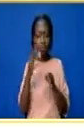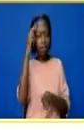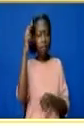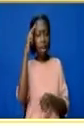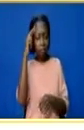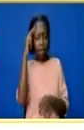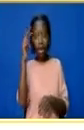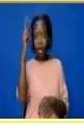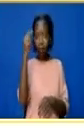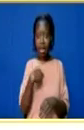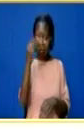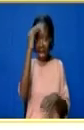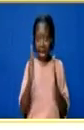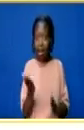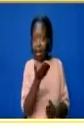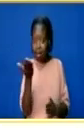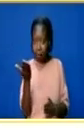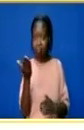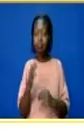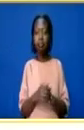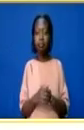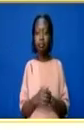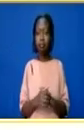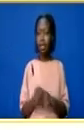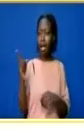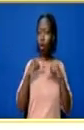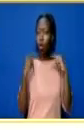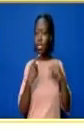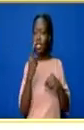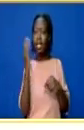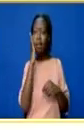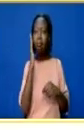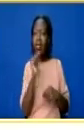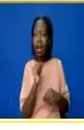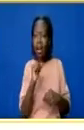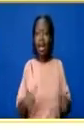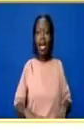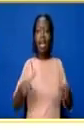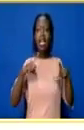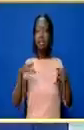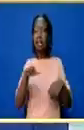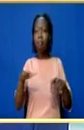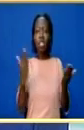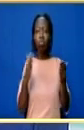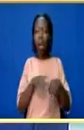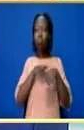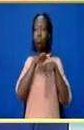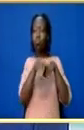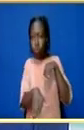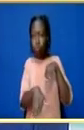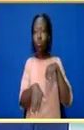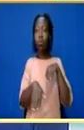and remind me, Lana, she said that her grandmother lives in a very sloppy area. Sloppy. You said that.